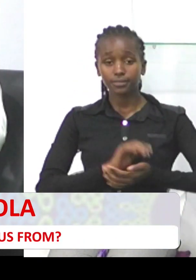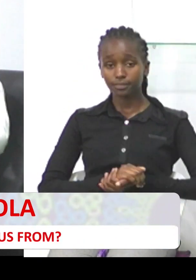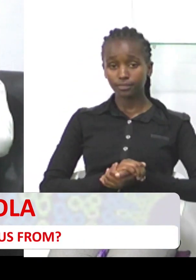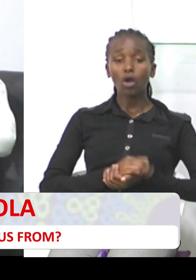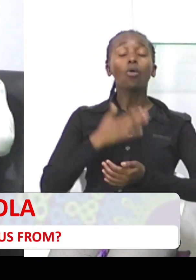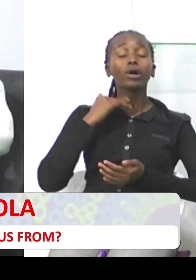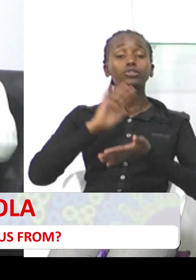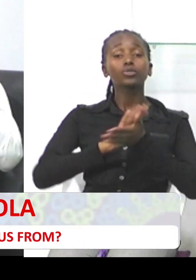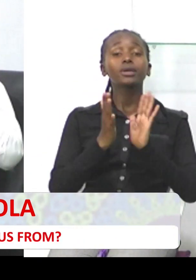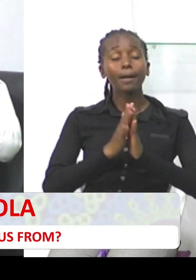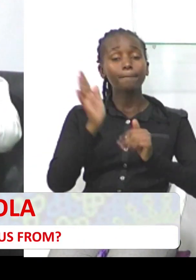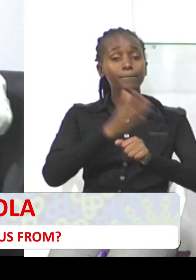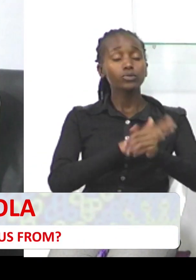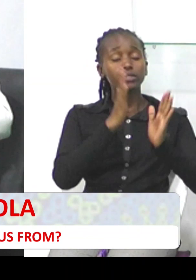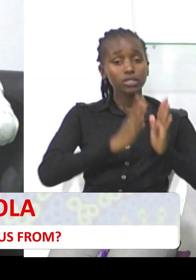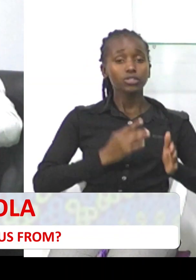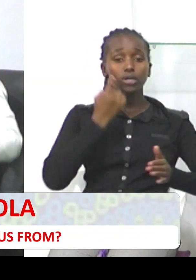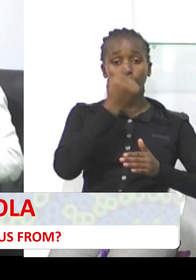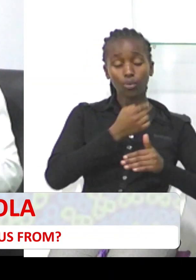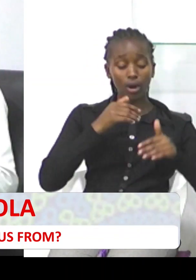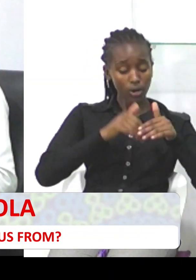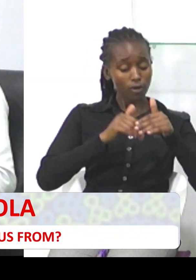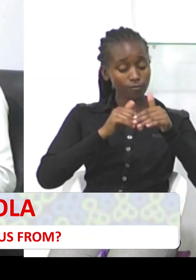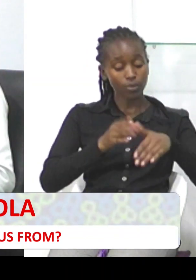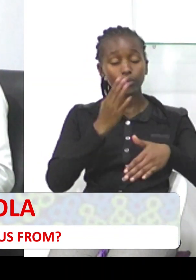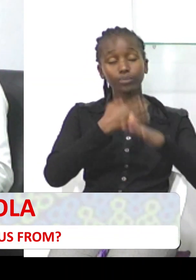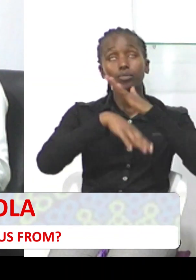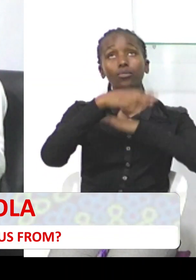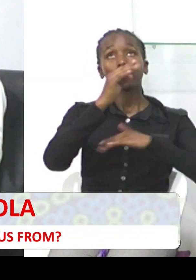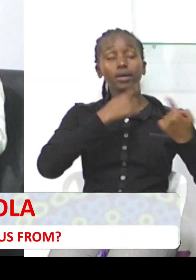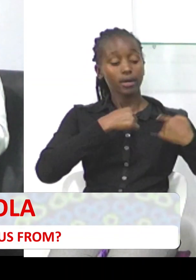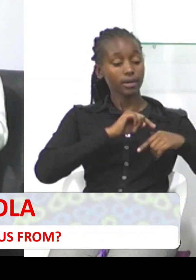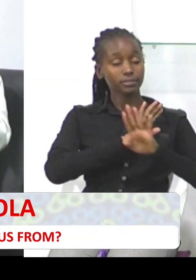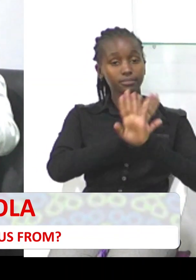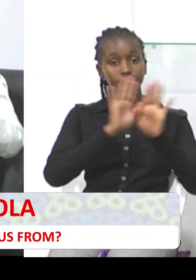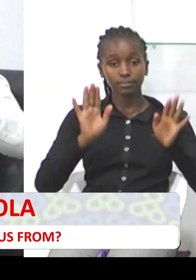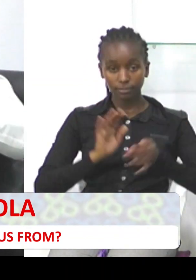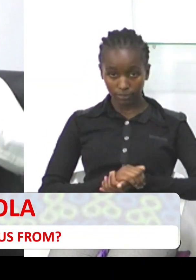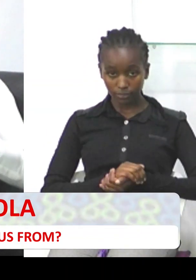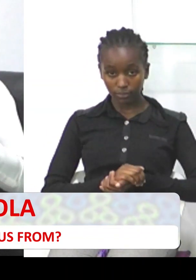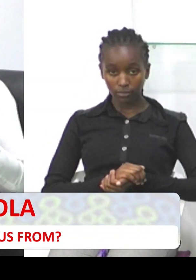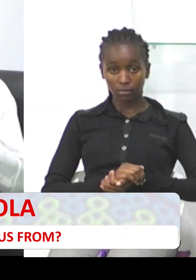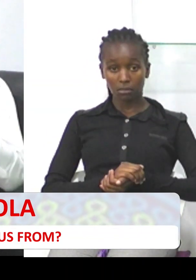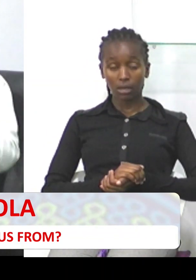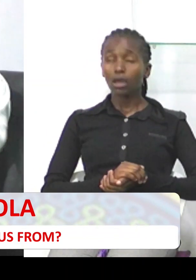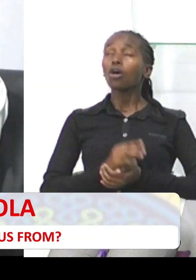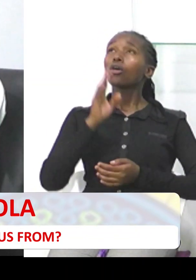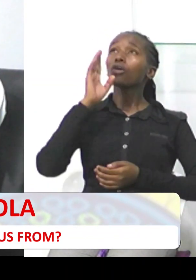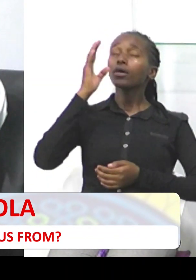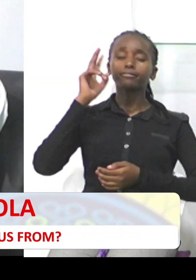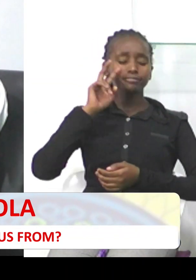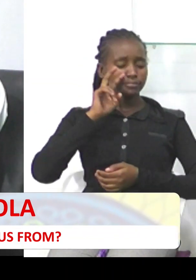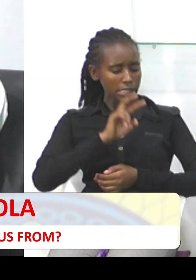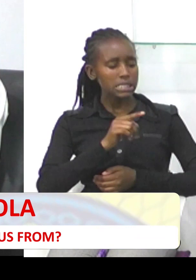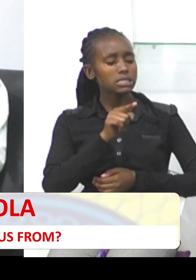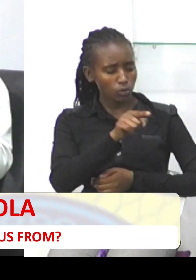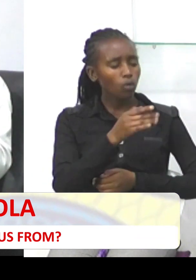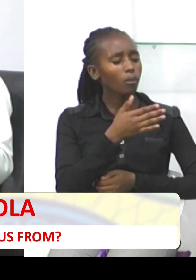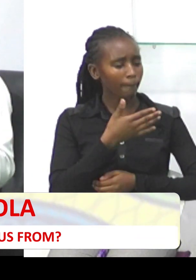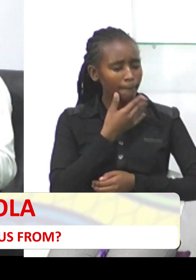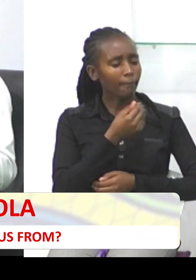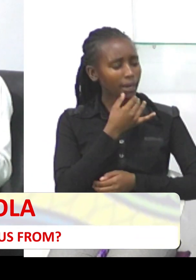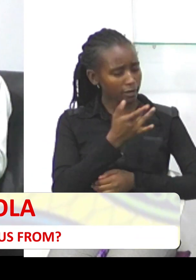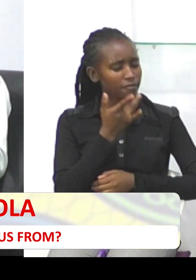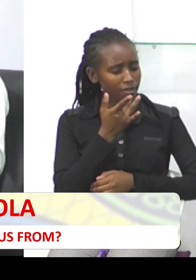ambaye Mungu akiniangalia hivi anasema Wycliffe is a man after my own heart. Yes. No,